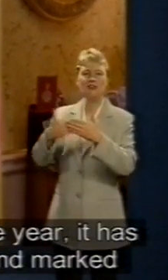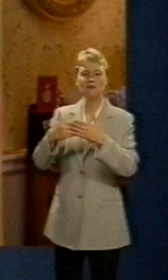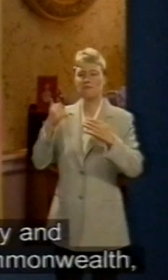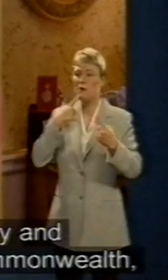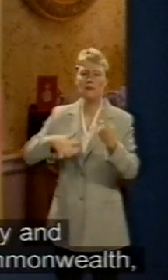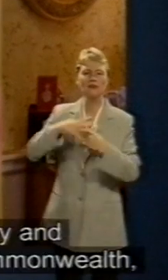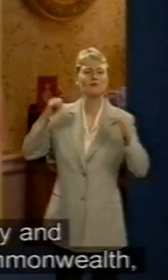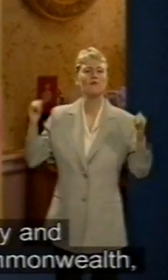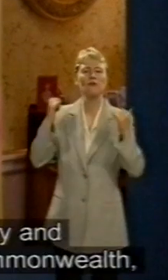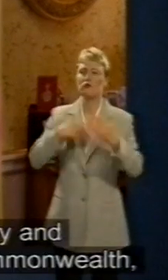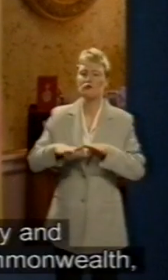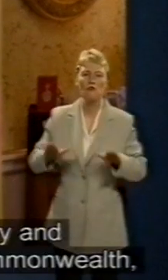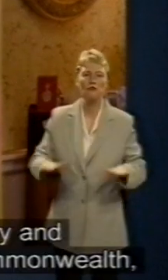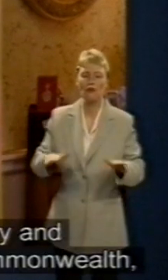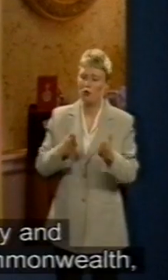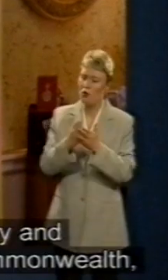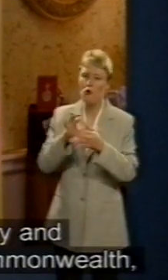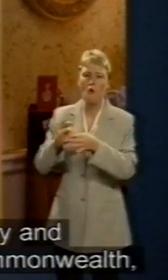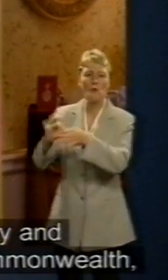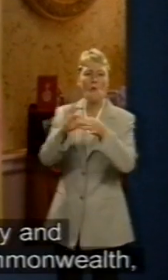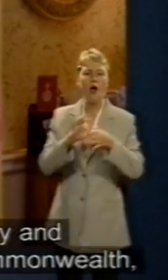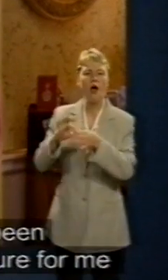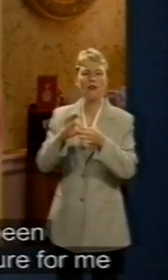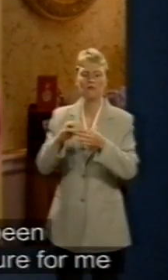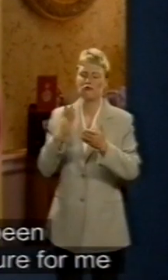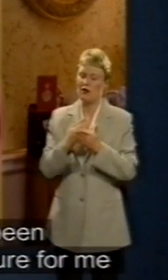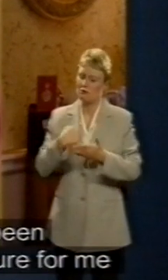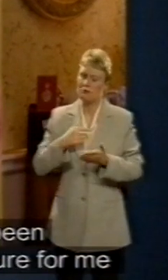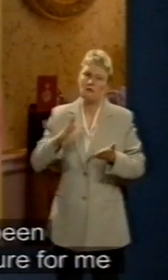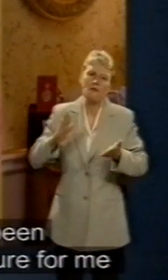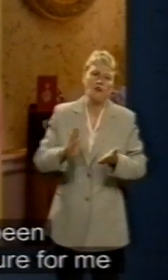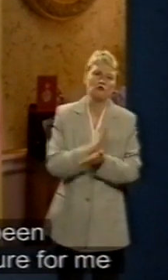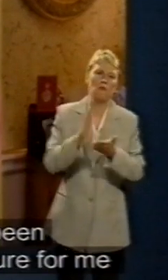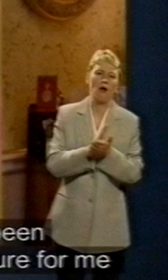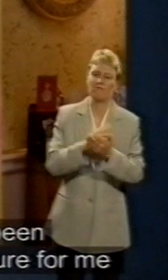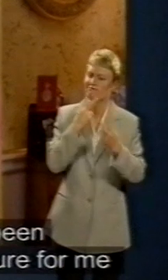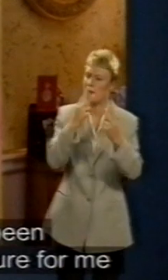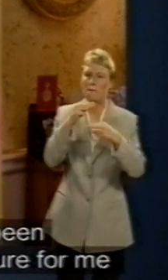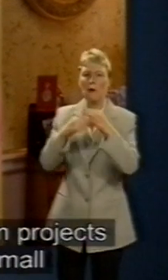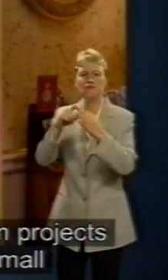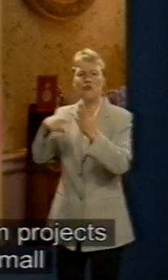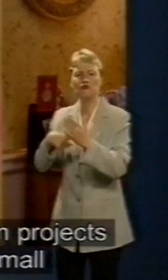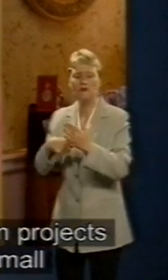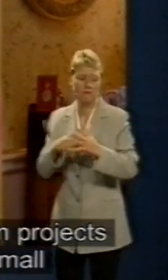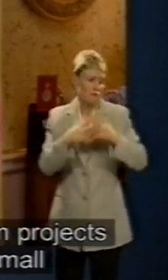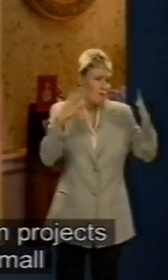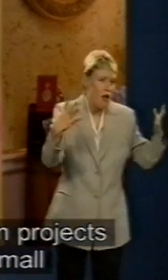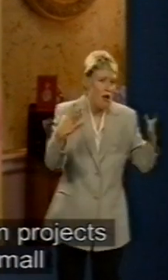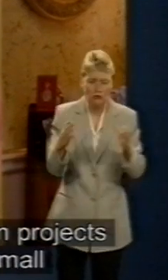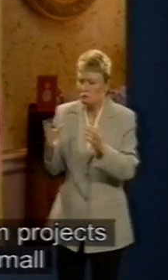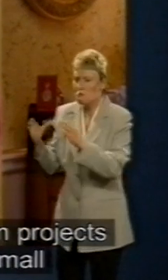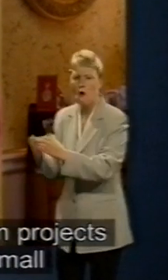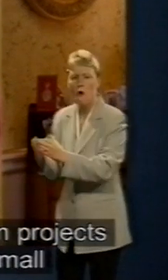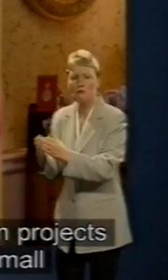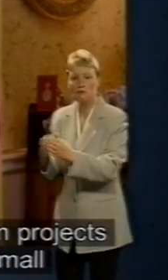marked in this country and throughout the Commonwealth. And it has been a particular pleasure for me to visit millennium projects,